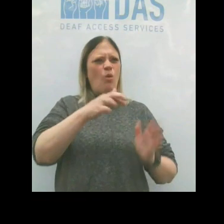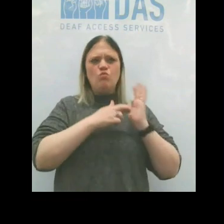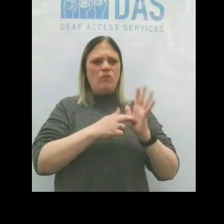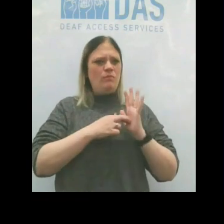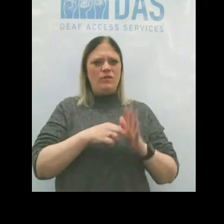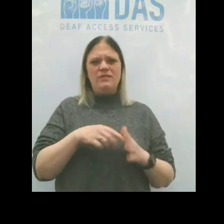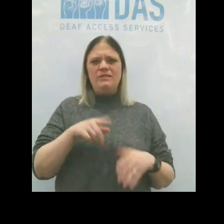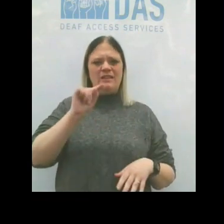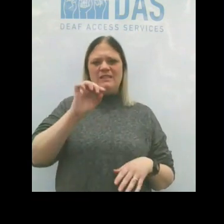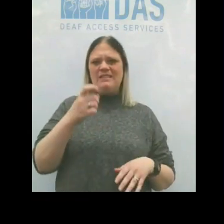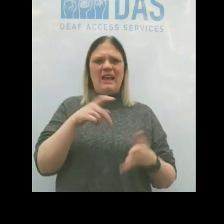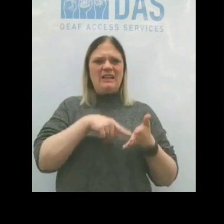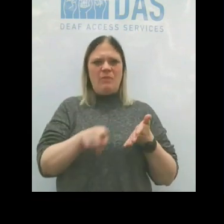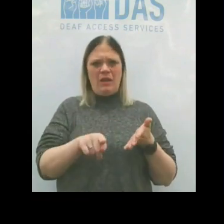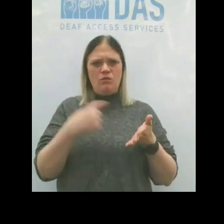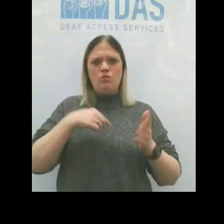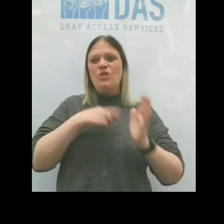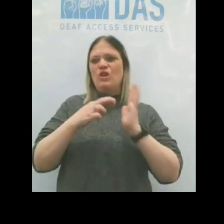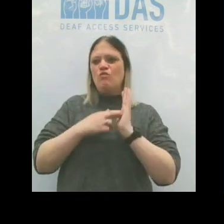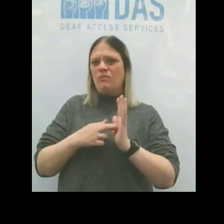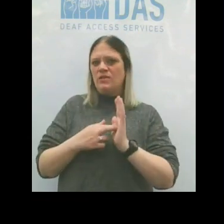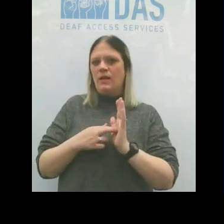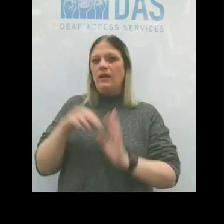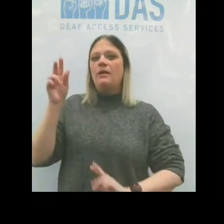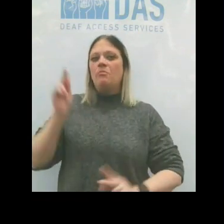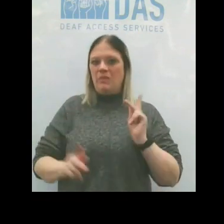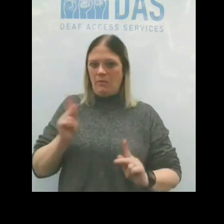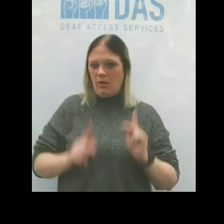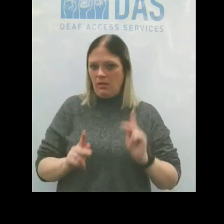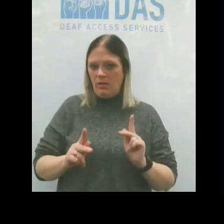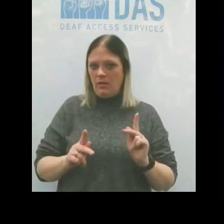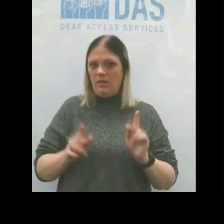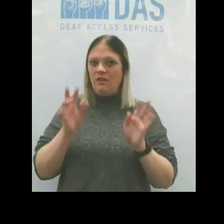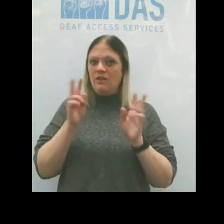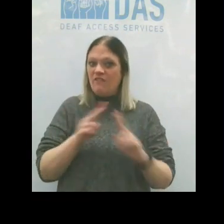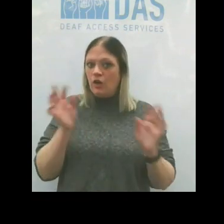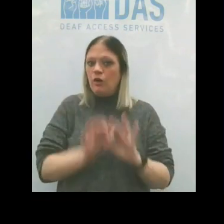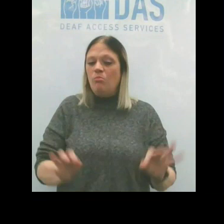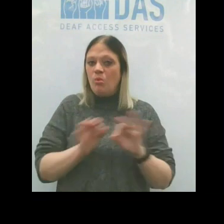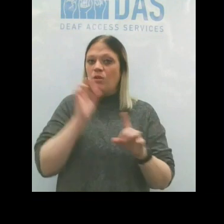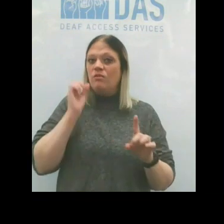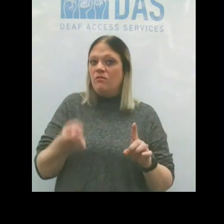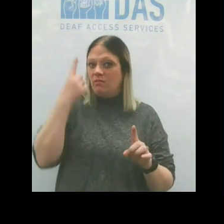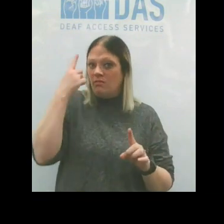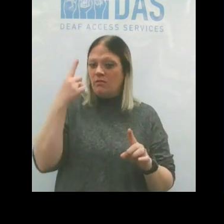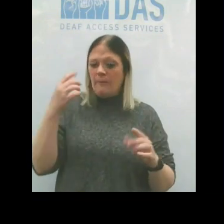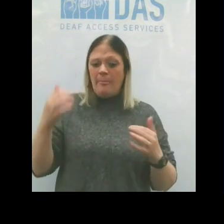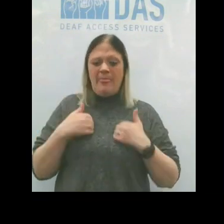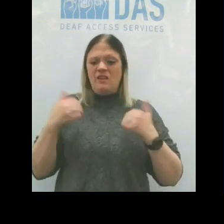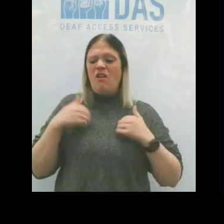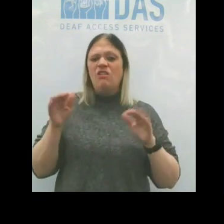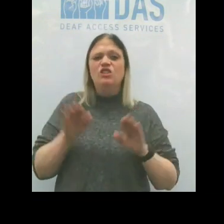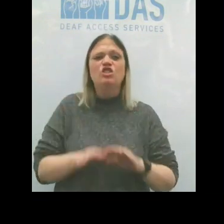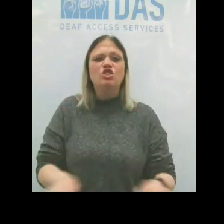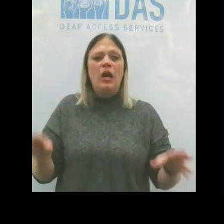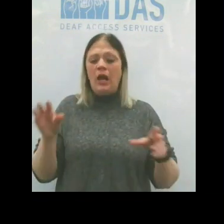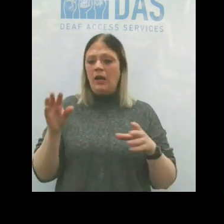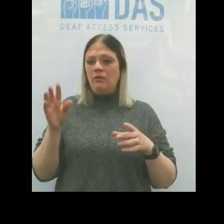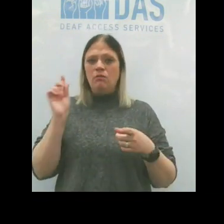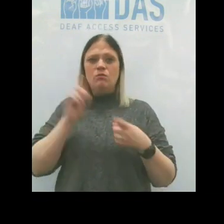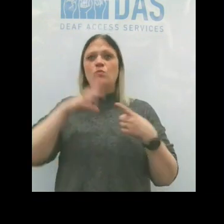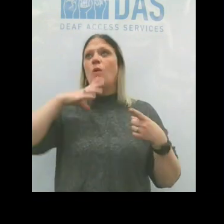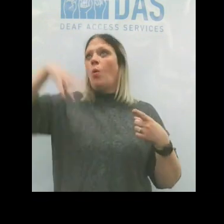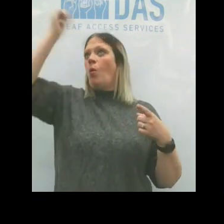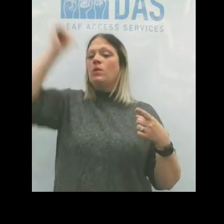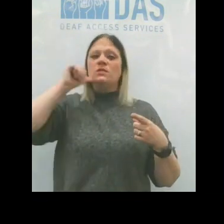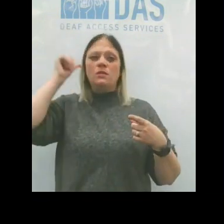government. We represent people. It's very important for people to understand that. We represent the youngest child in our community to the oldest adult.